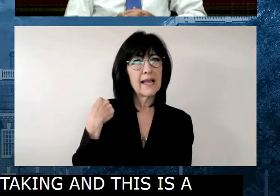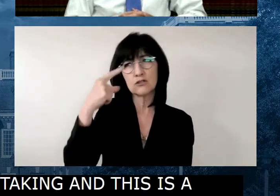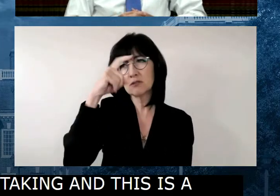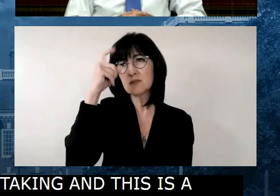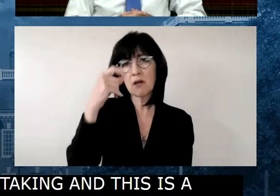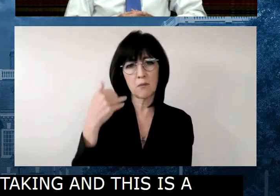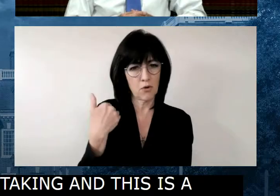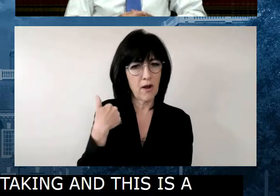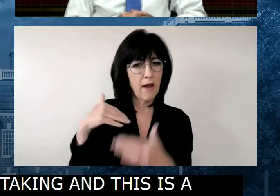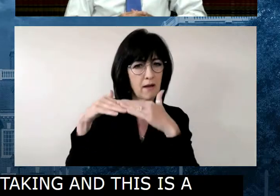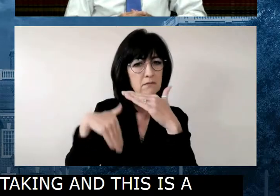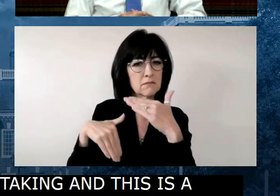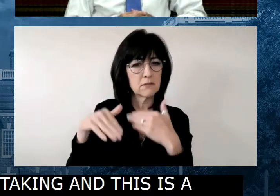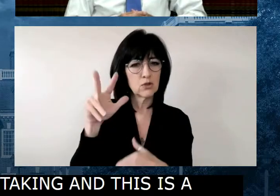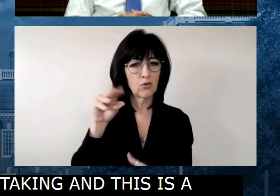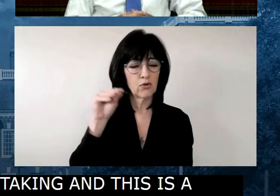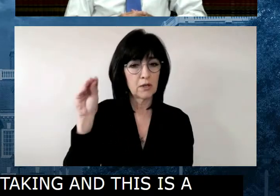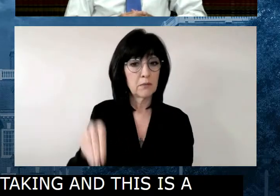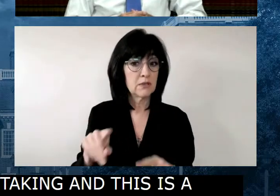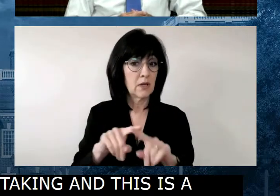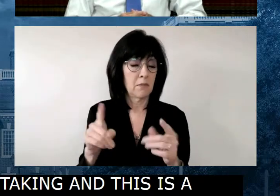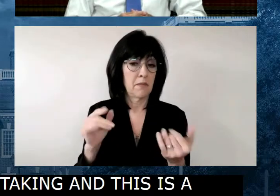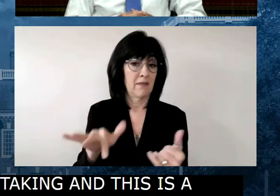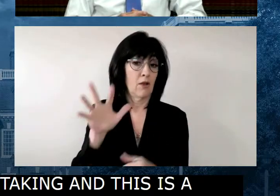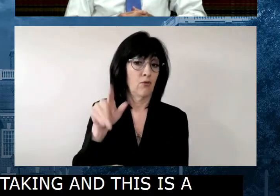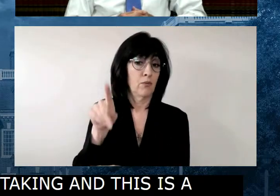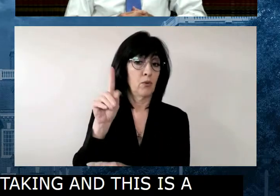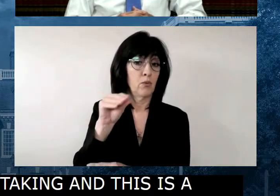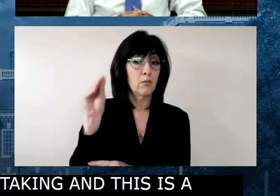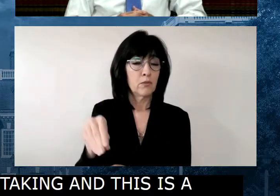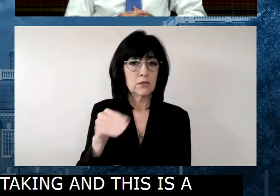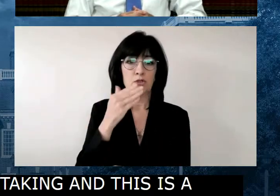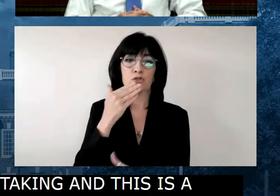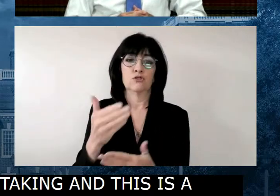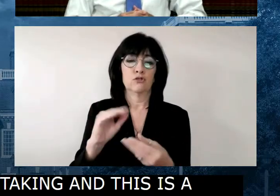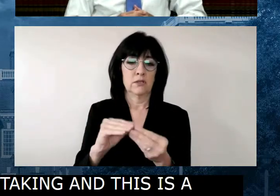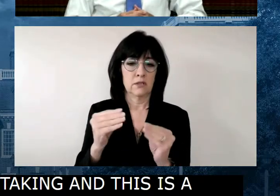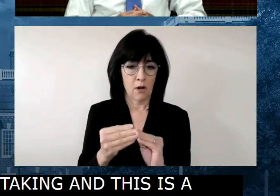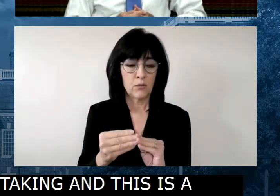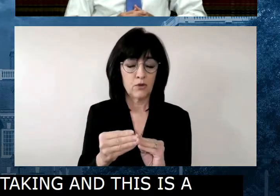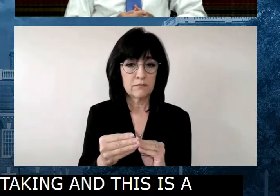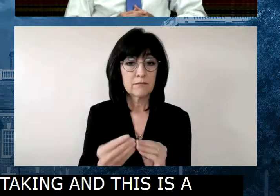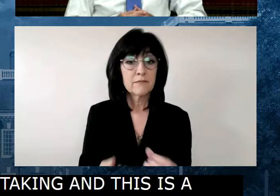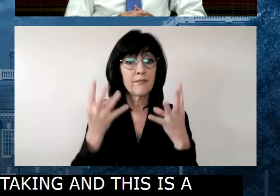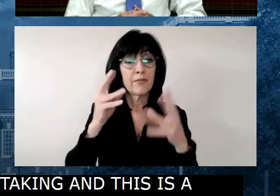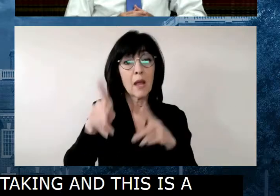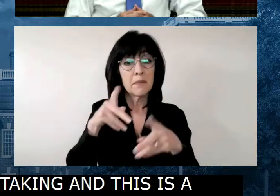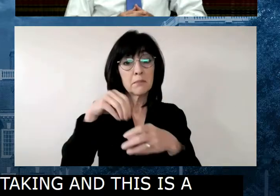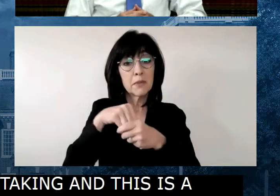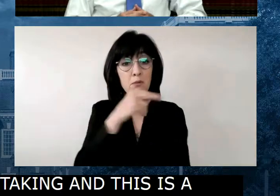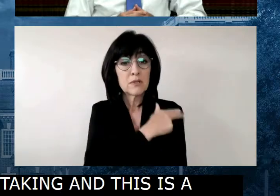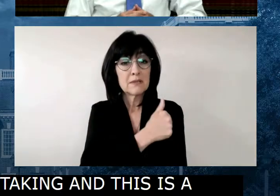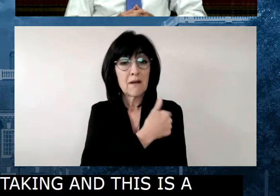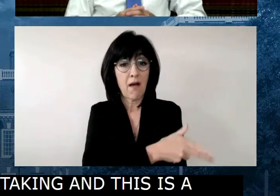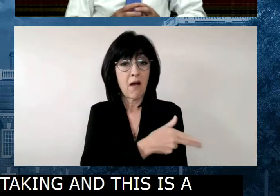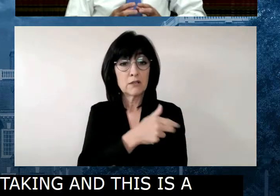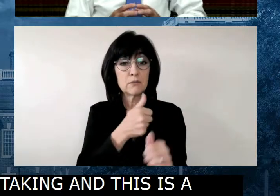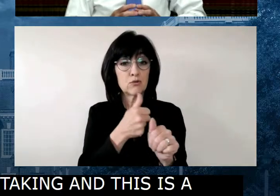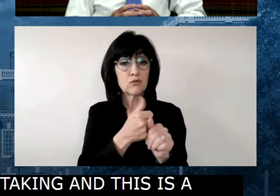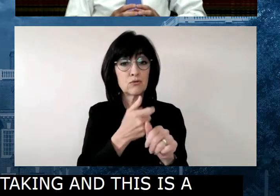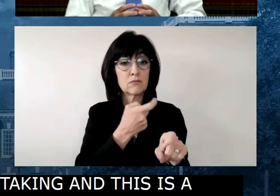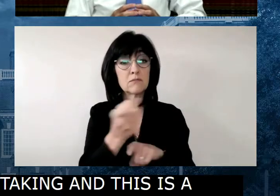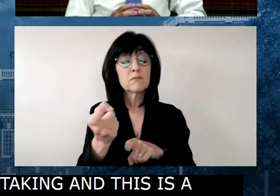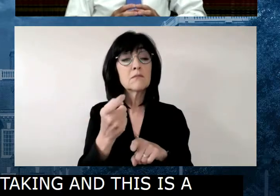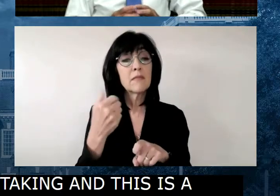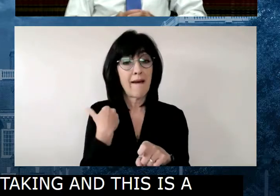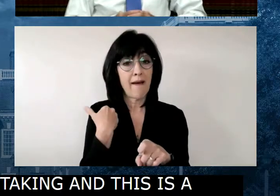this is about as low as we've seen. And then 51 hospitalizations. We'll see in a minute the trajectory of the spread